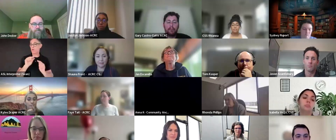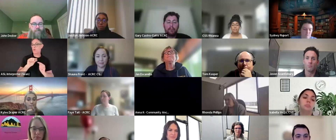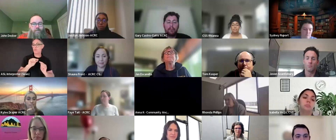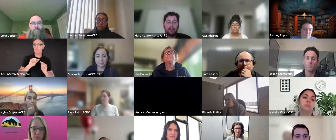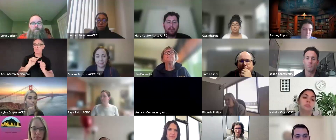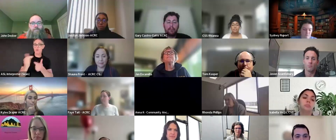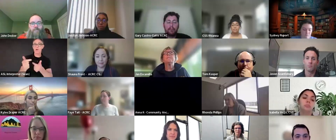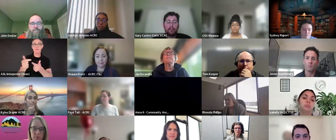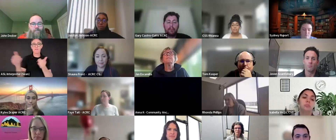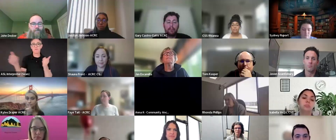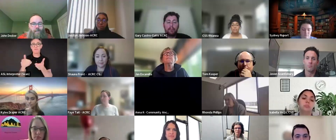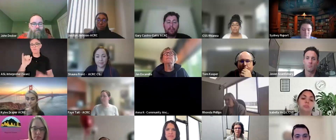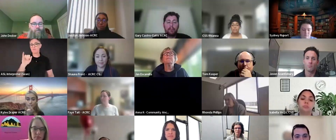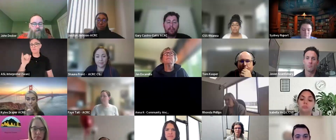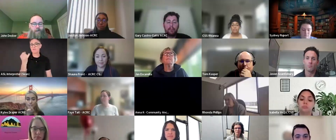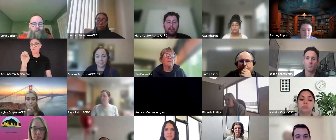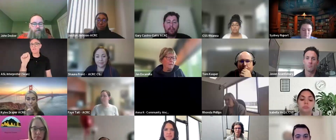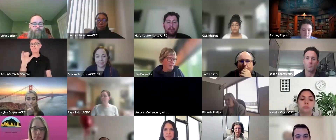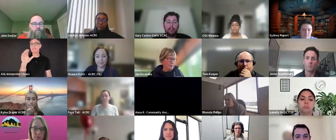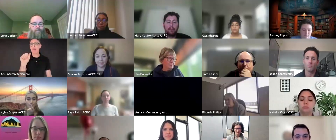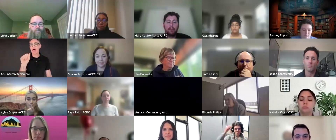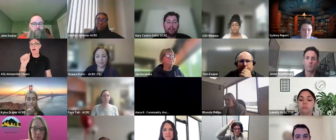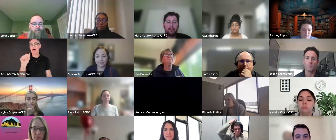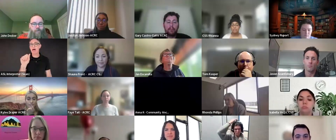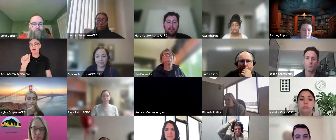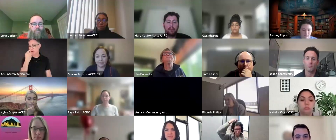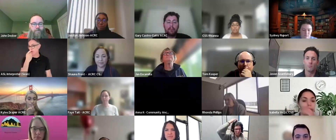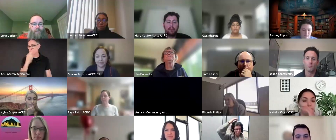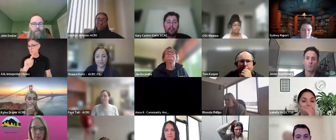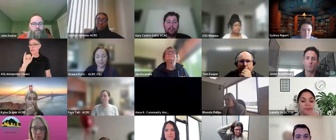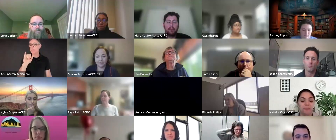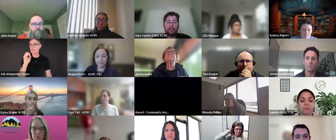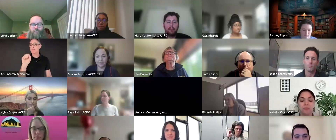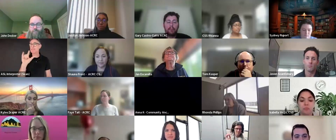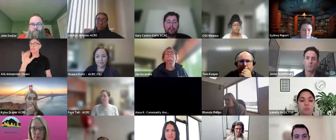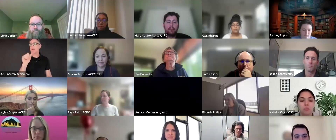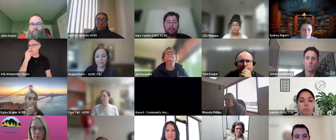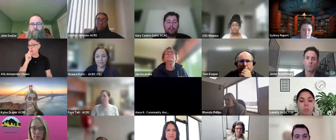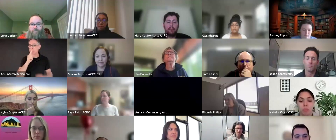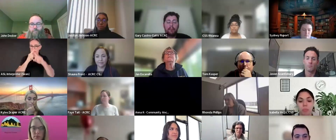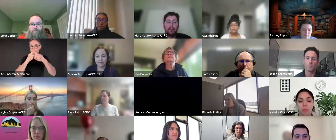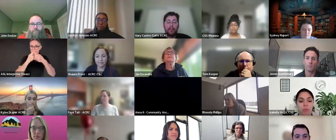introduce Jessica. So, Jessica, can I have you unmute yourself real quickly and say hi to folks?